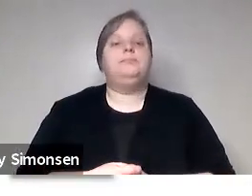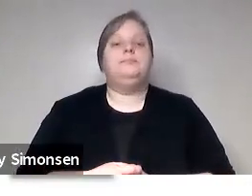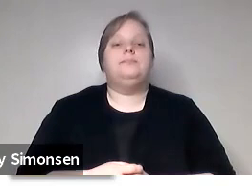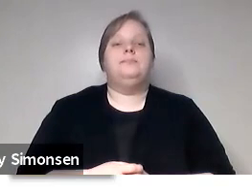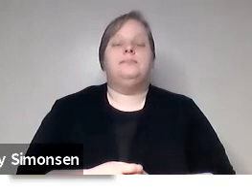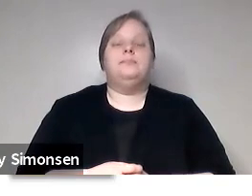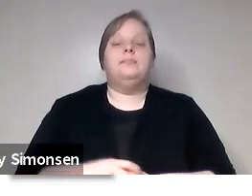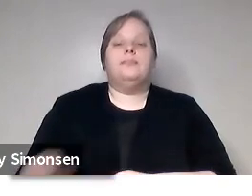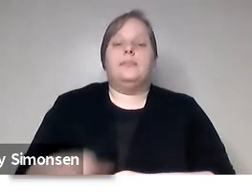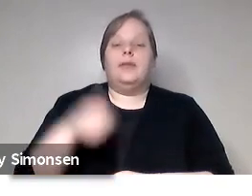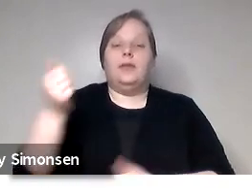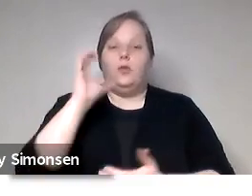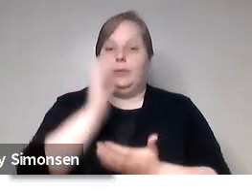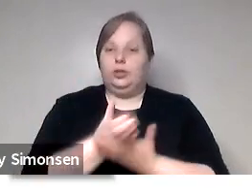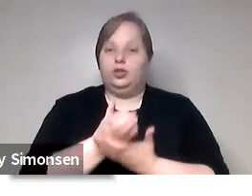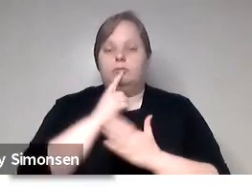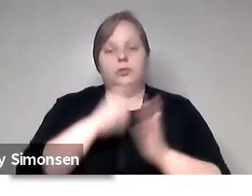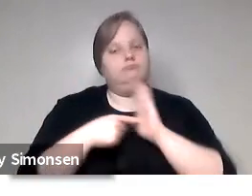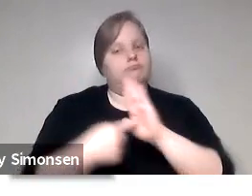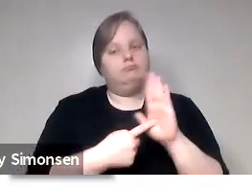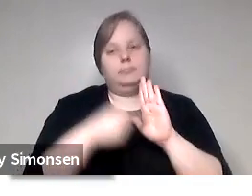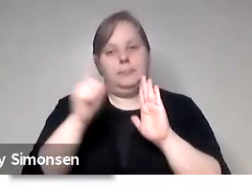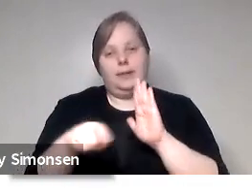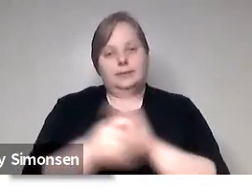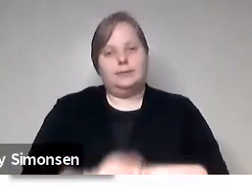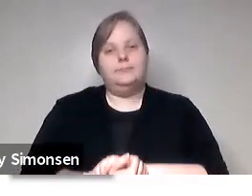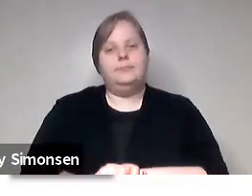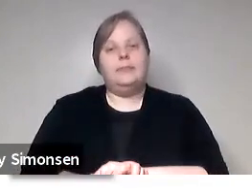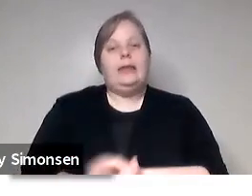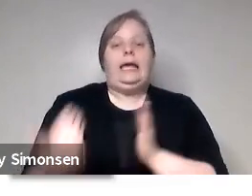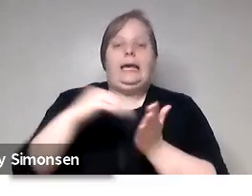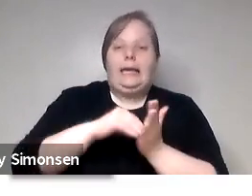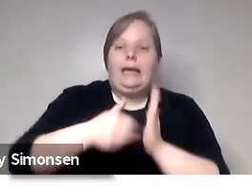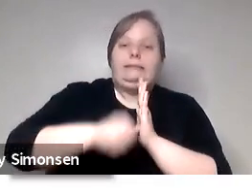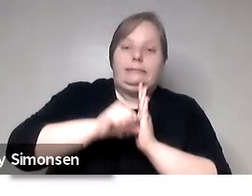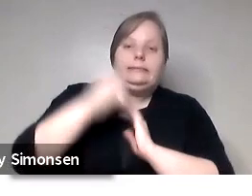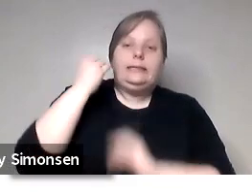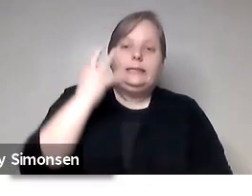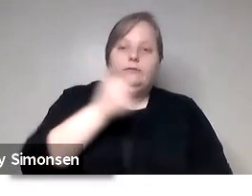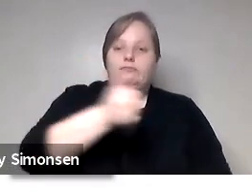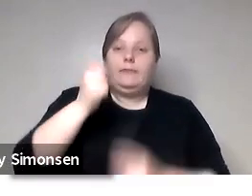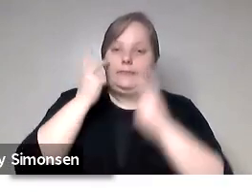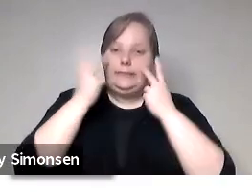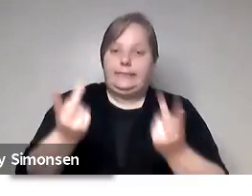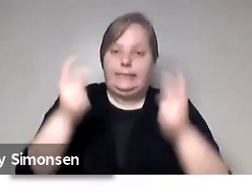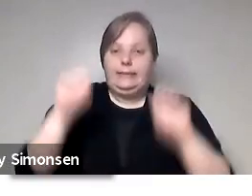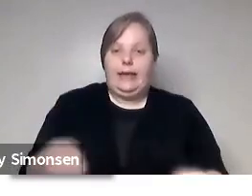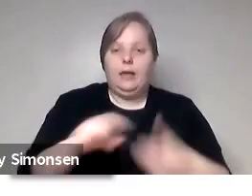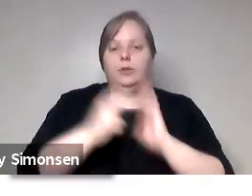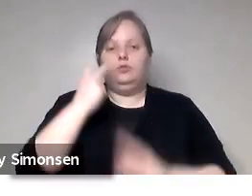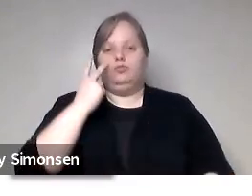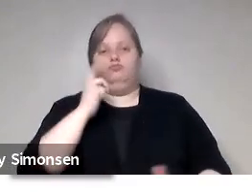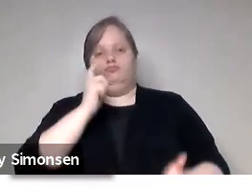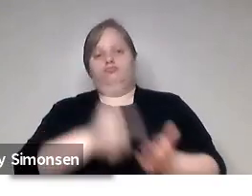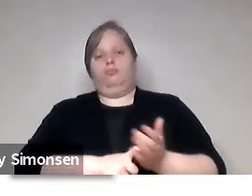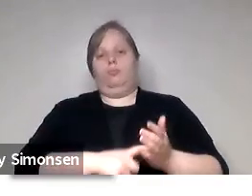Another one of these pictures, I have to show you this. Again, if you have vision, you can see that the two bottles,